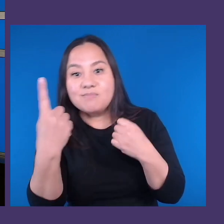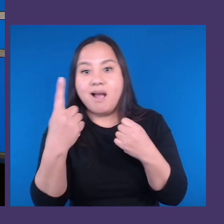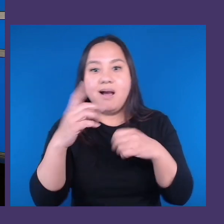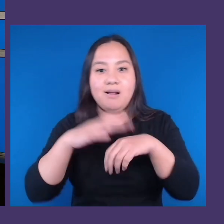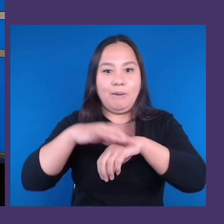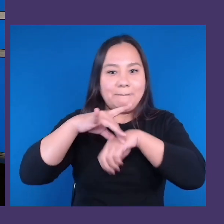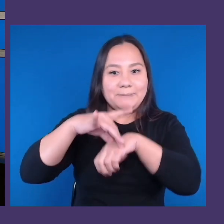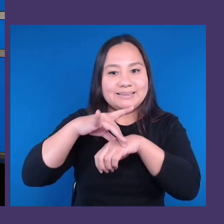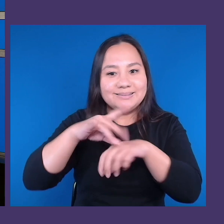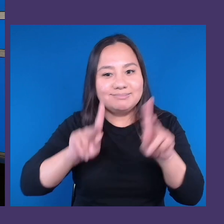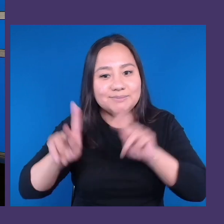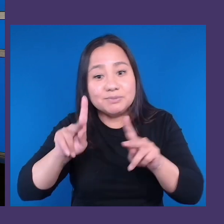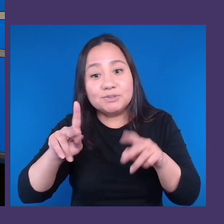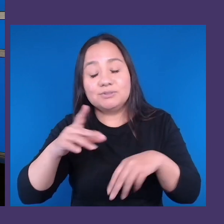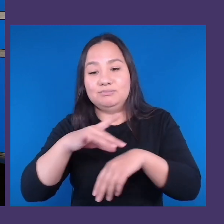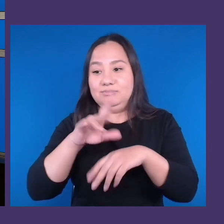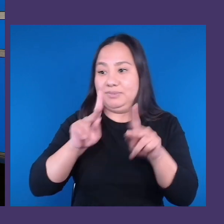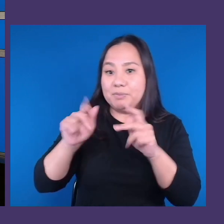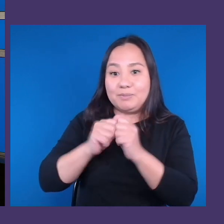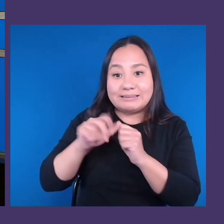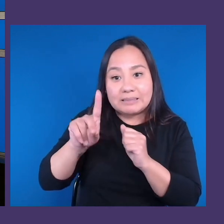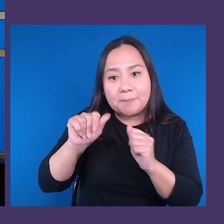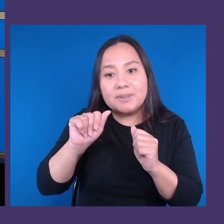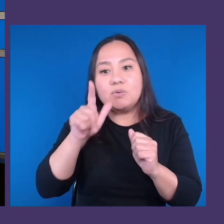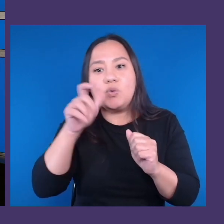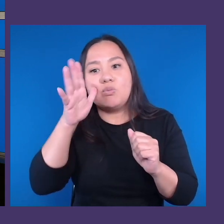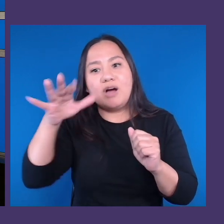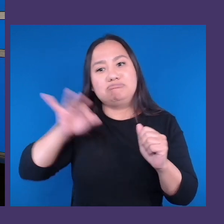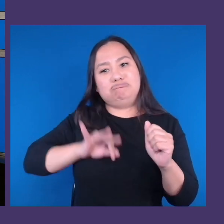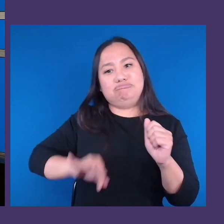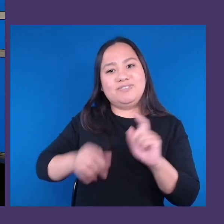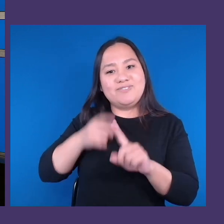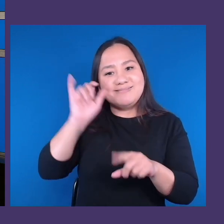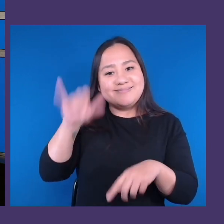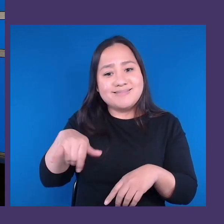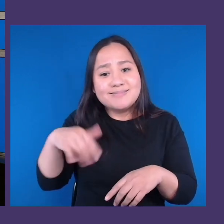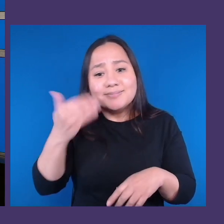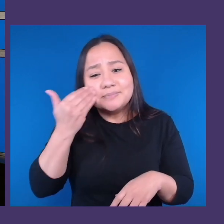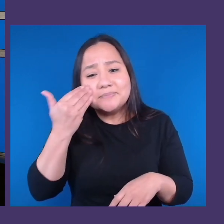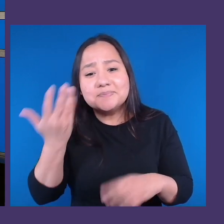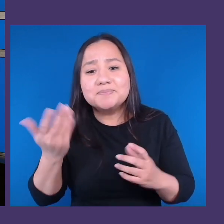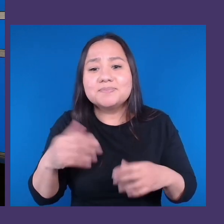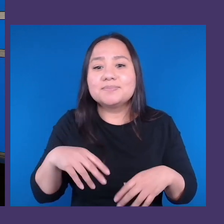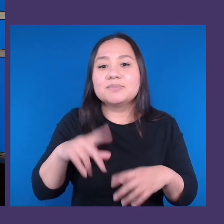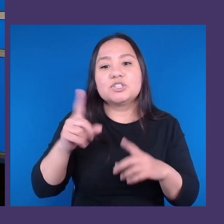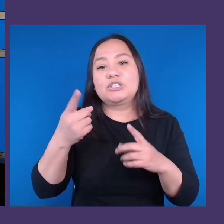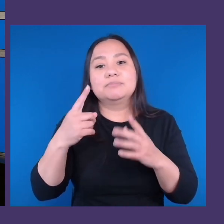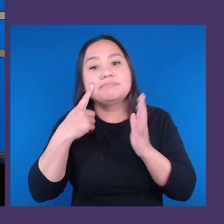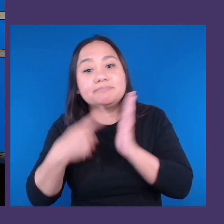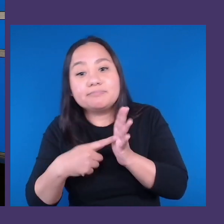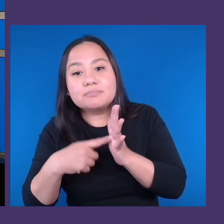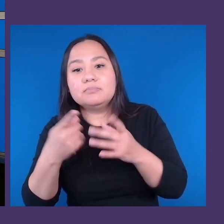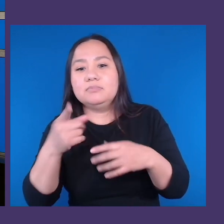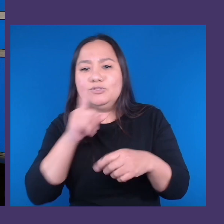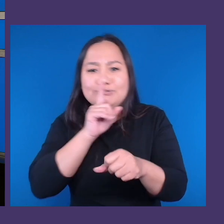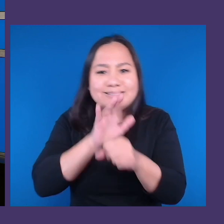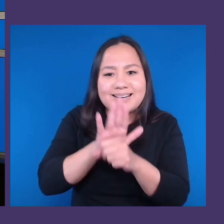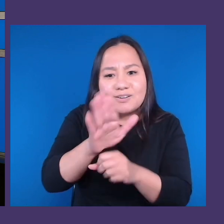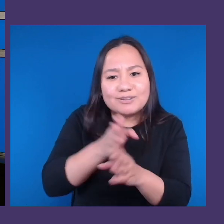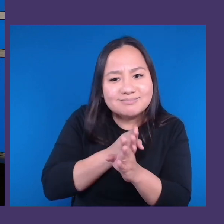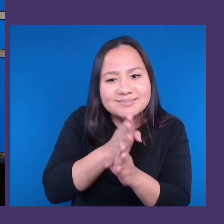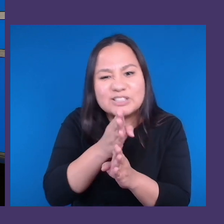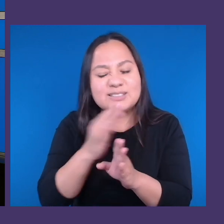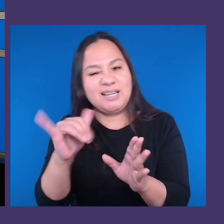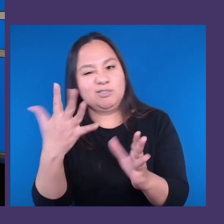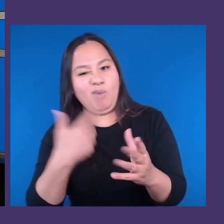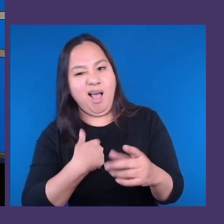disabilities who will benefit from it. I think that's what you've dedicated your career to. That's what I think so many people who